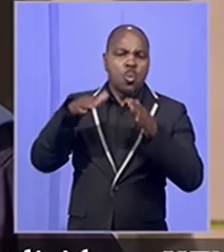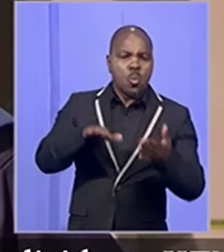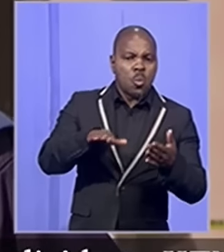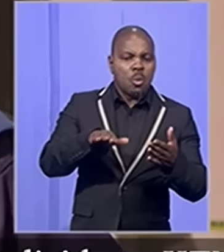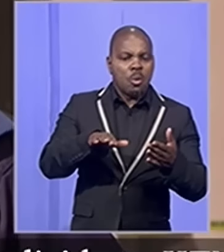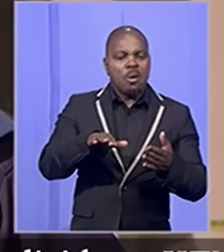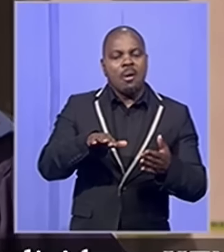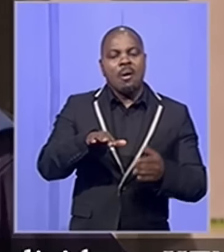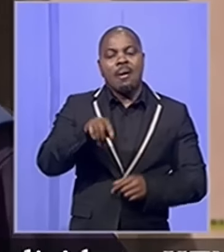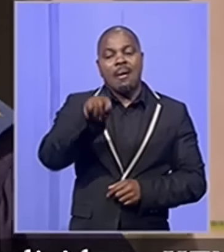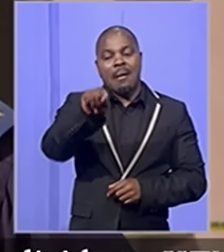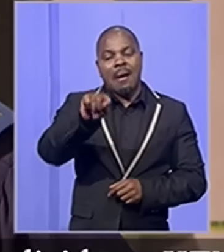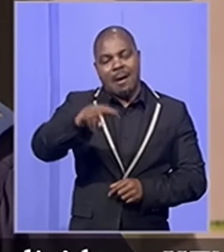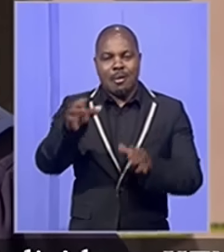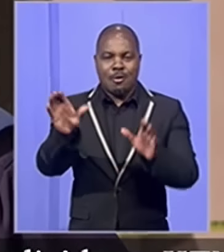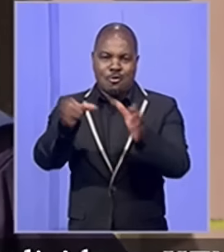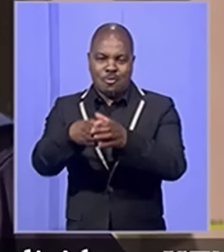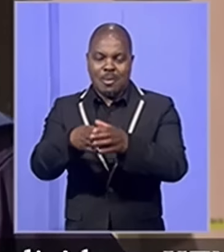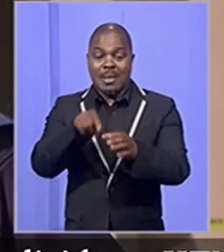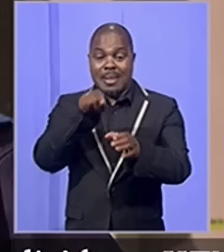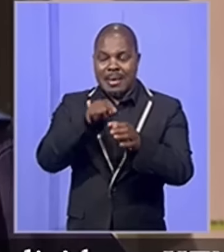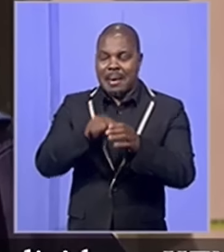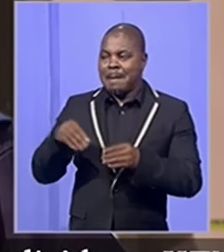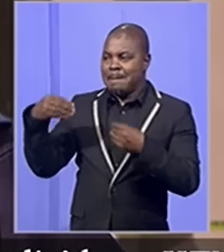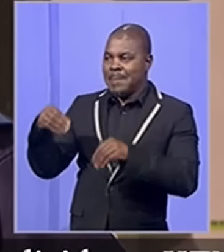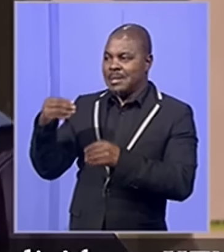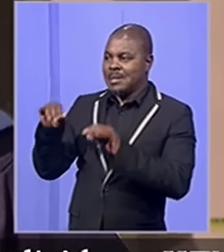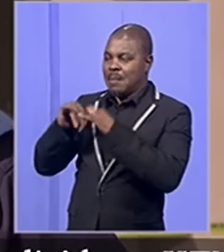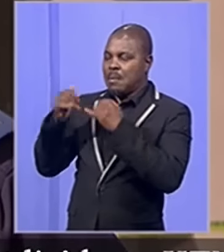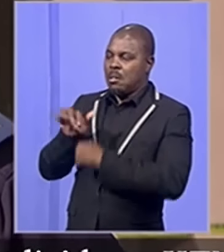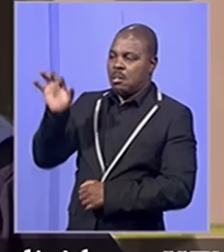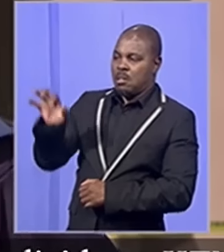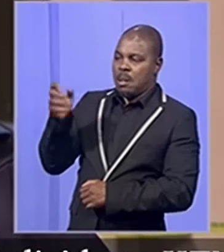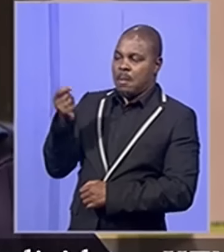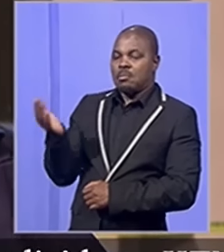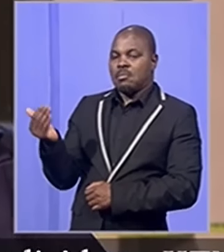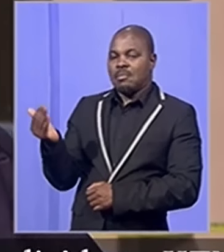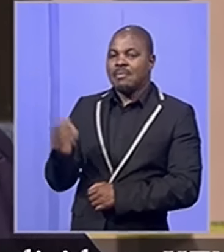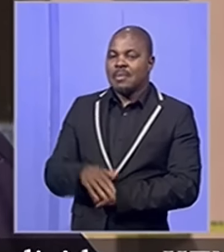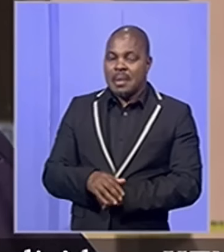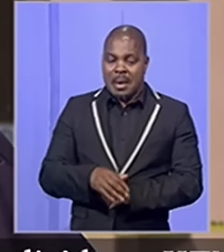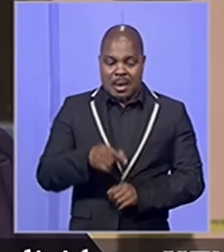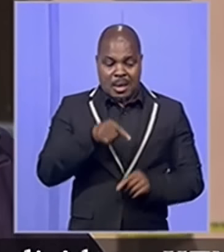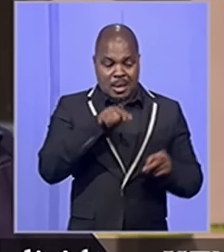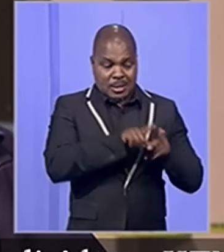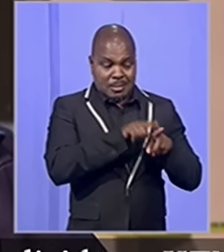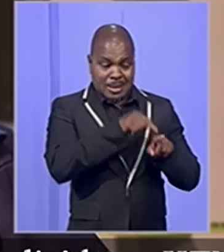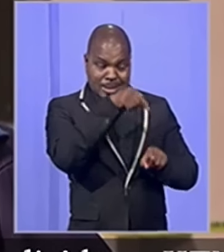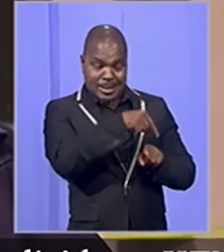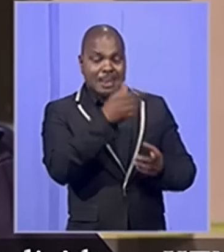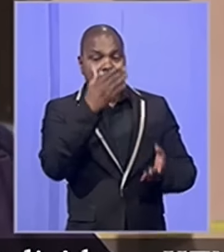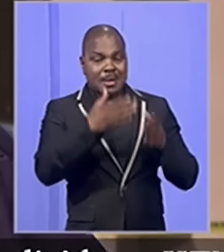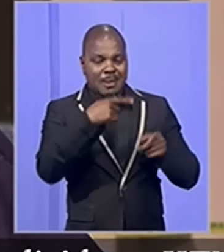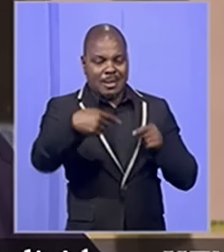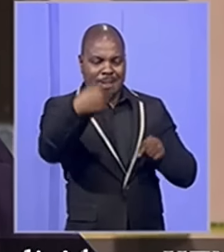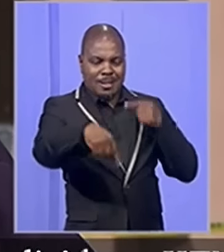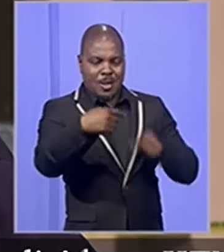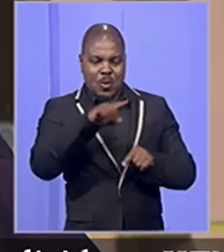group that extort money from businesses. So it could be that they are fighting for the